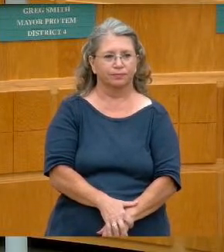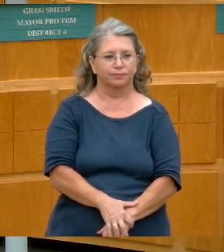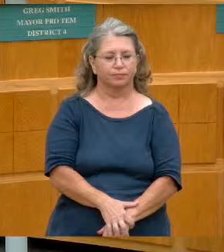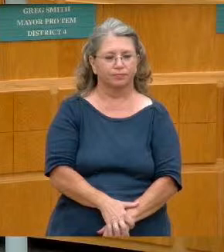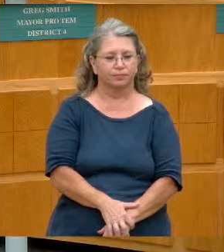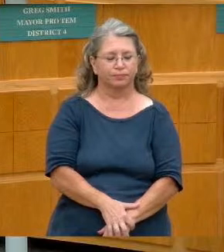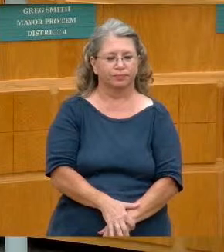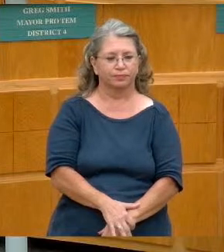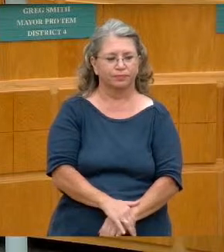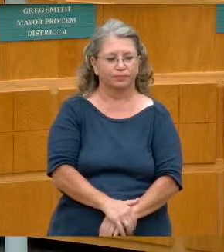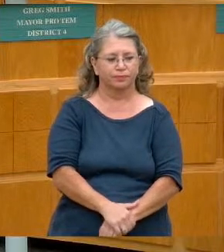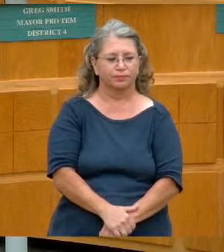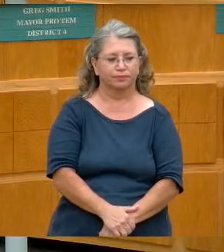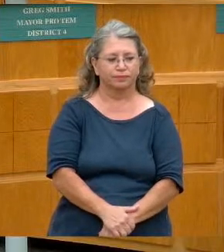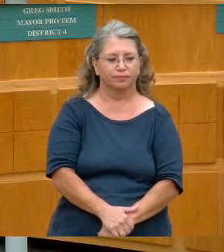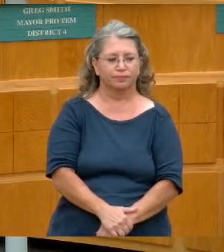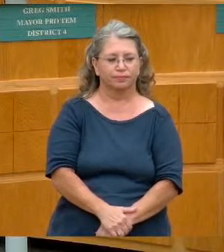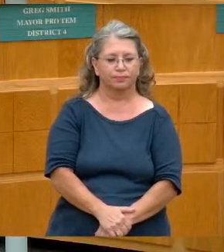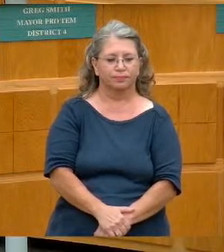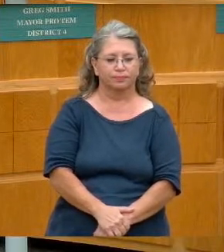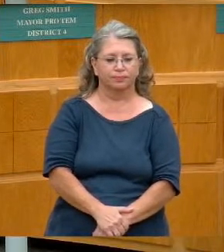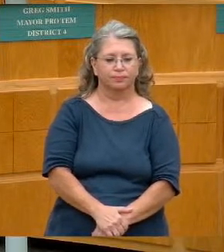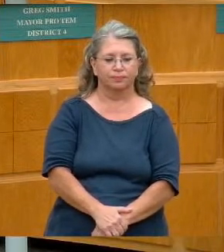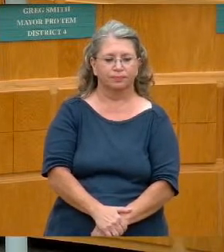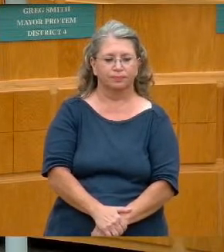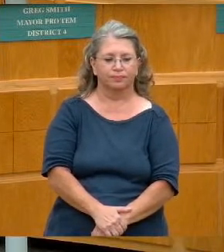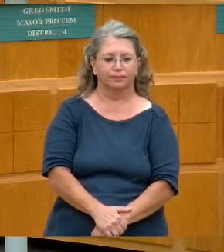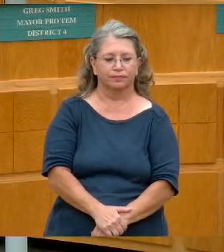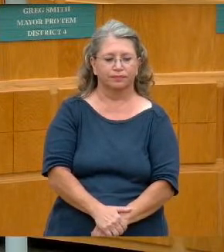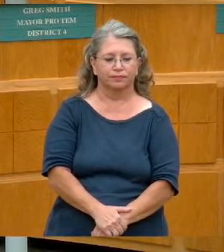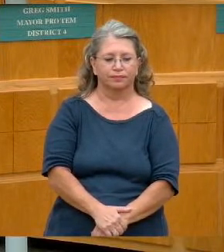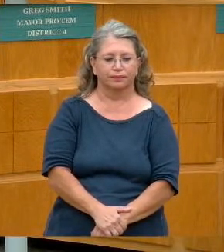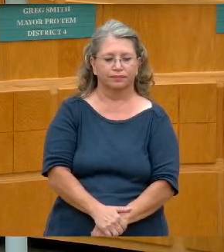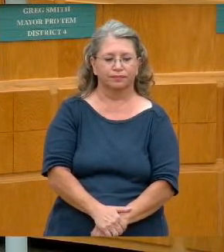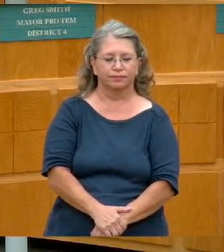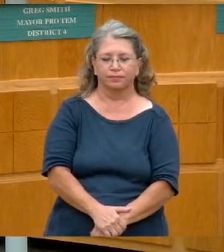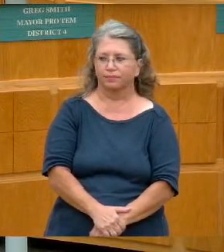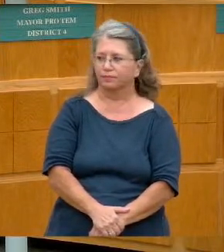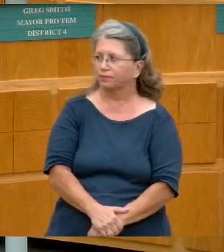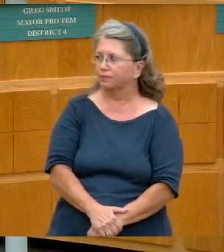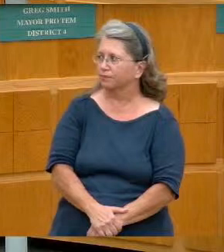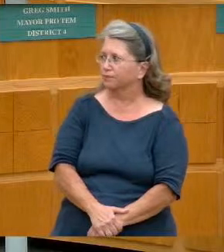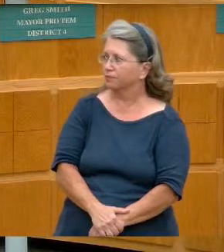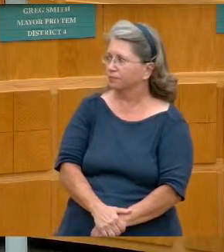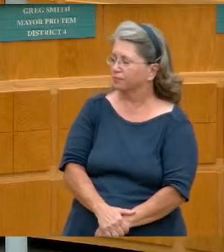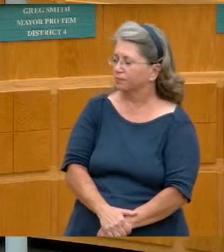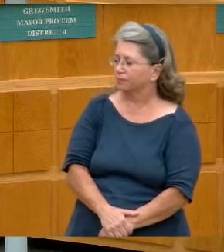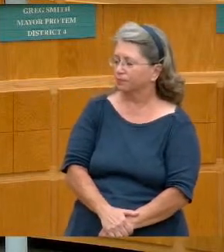www.cctexas.com/coronavirus. El fin de semana se van a reportar todos los casos después de las 4:30 de la tarde.